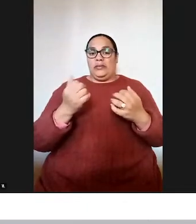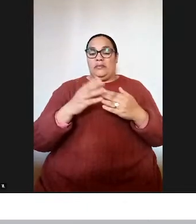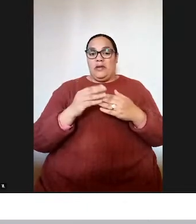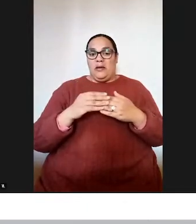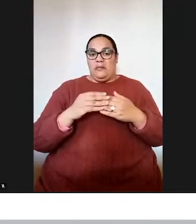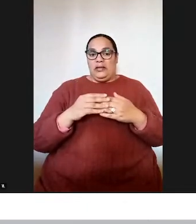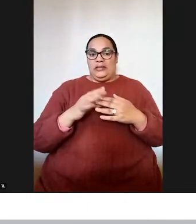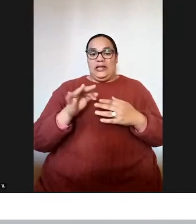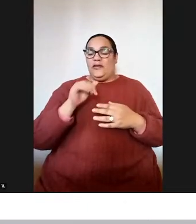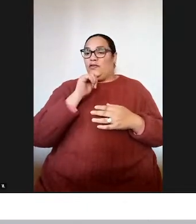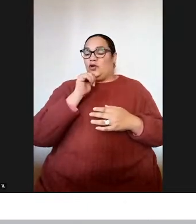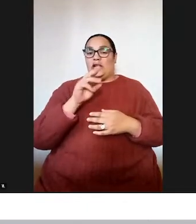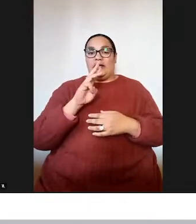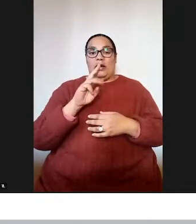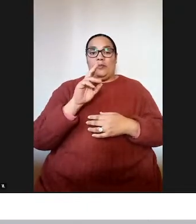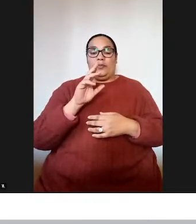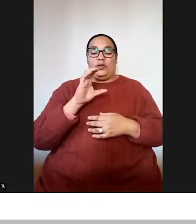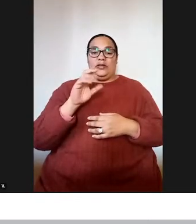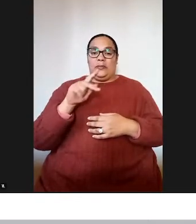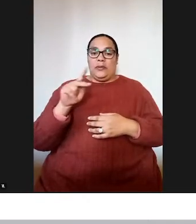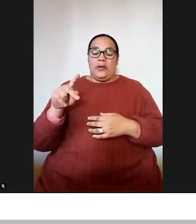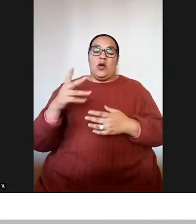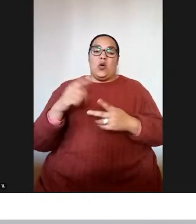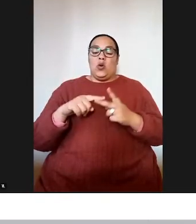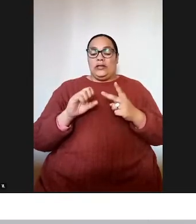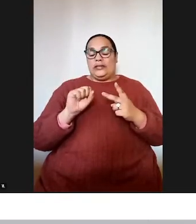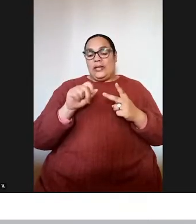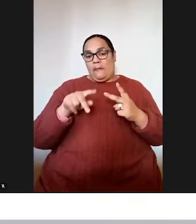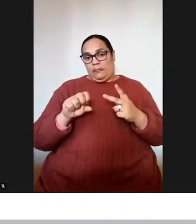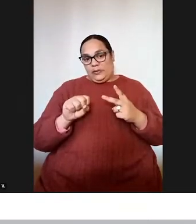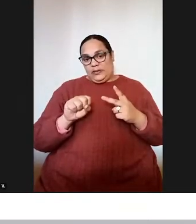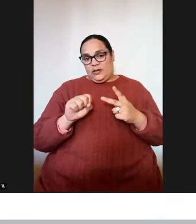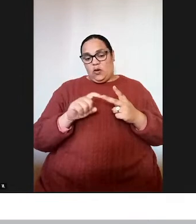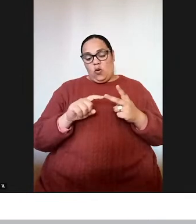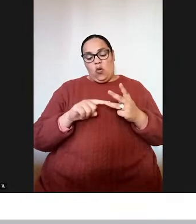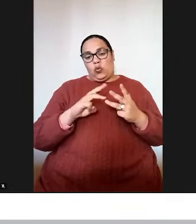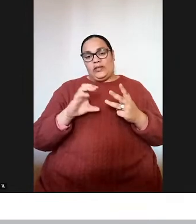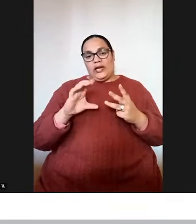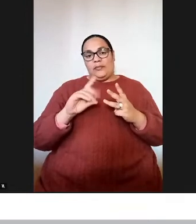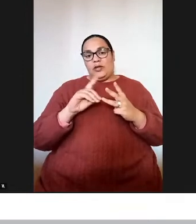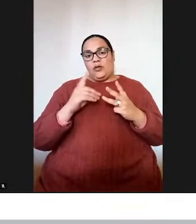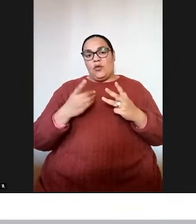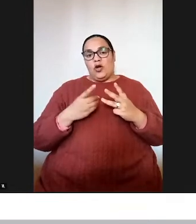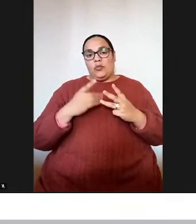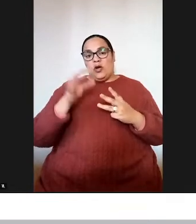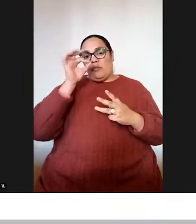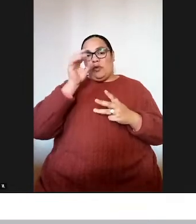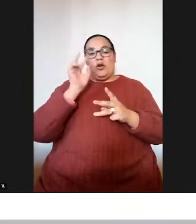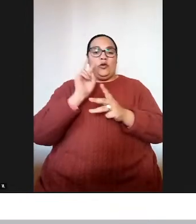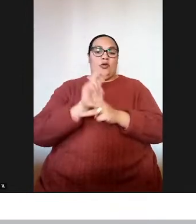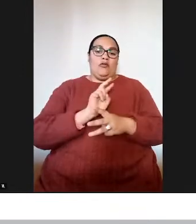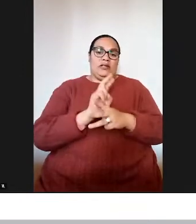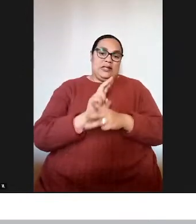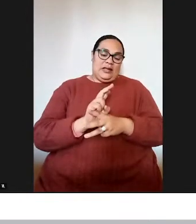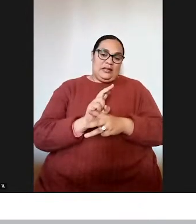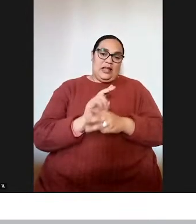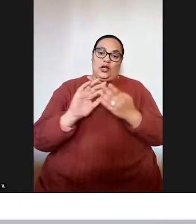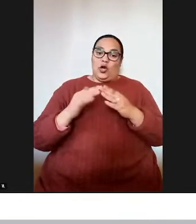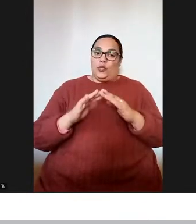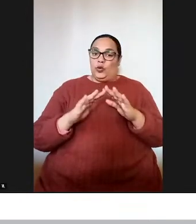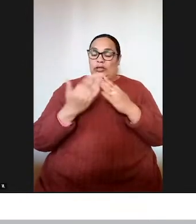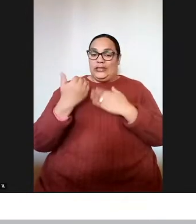not WCPP, it's either SAPS or the Western Cape Department of Police Oversight and Community